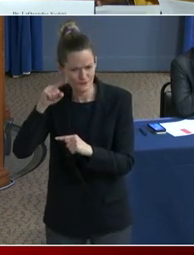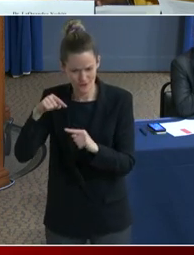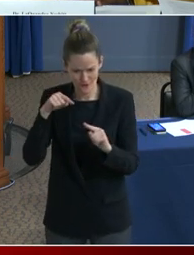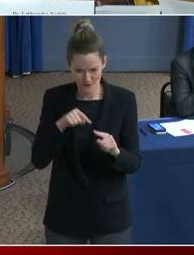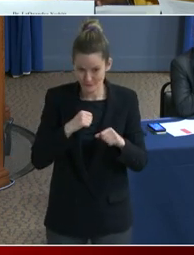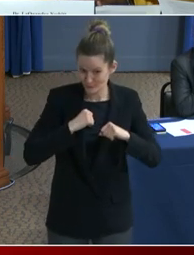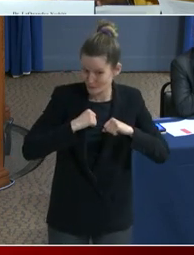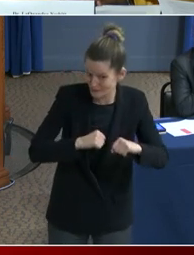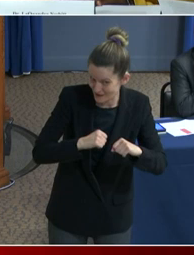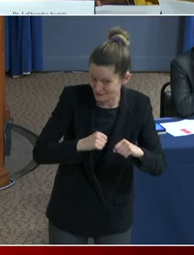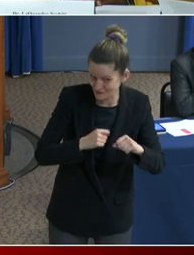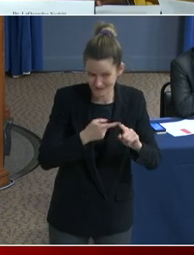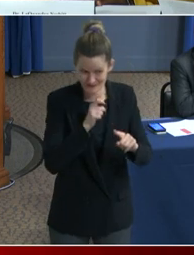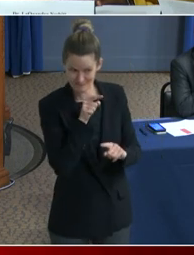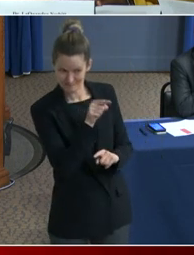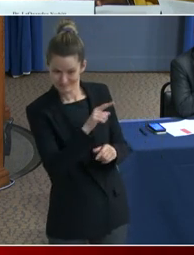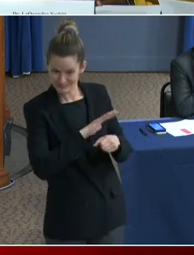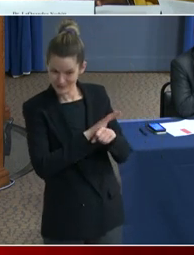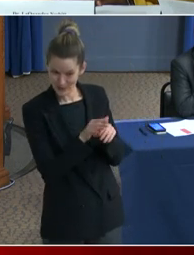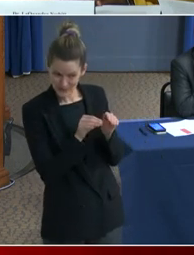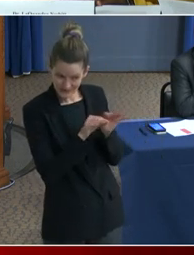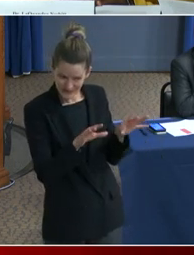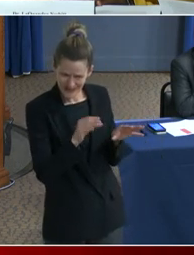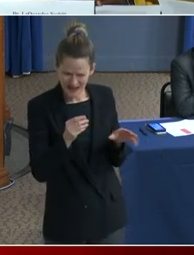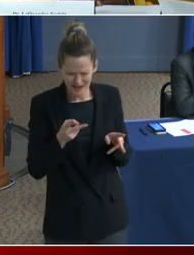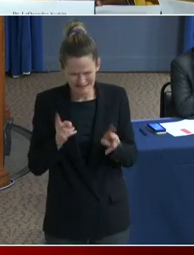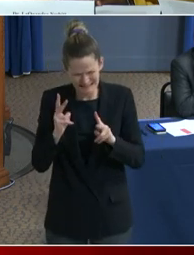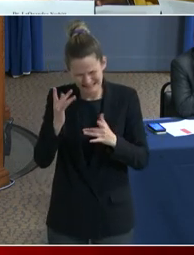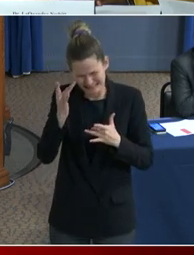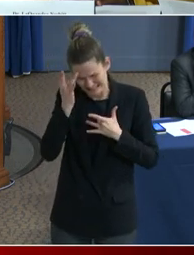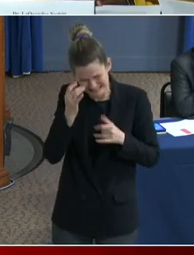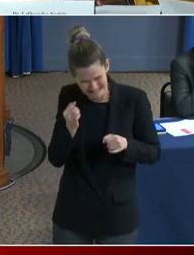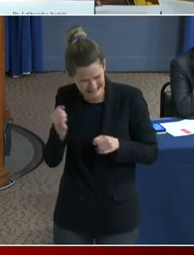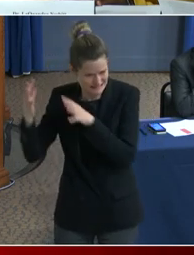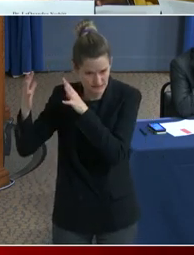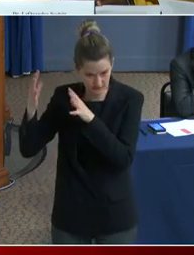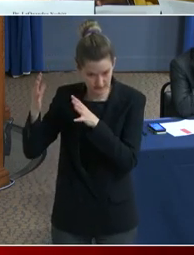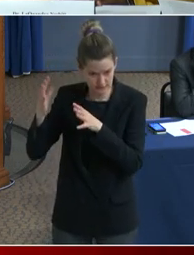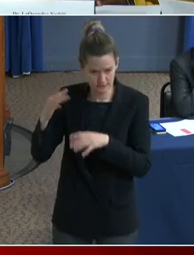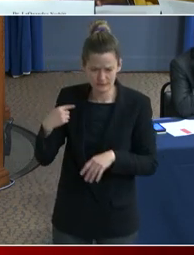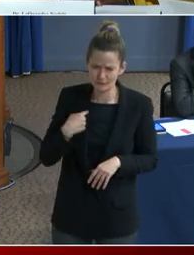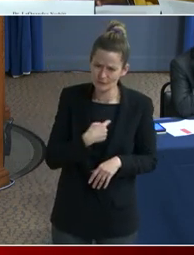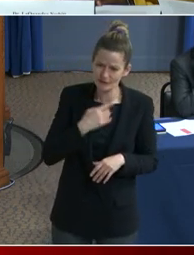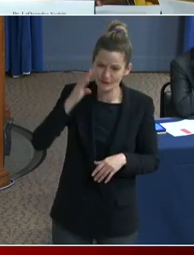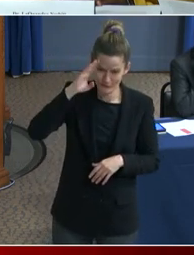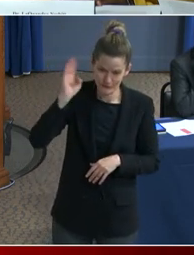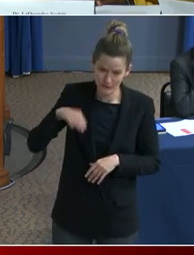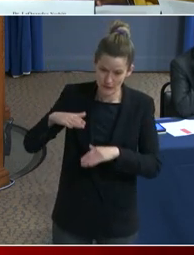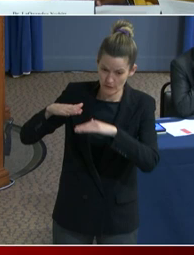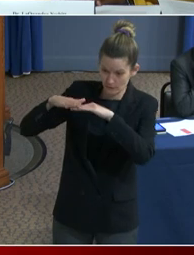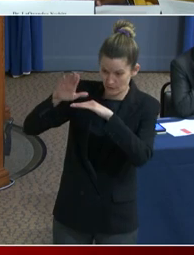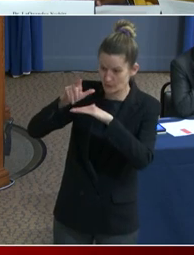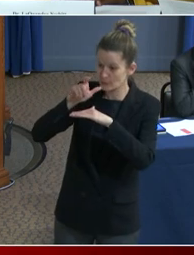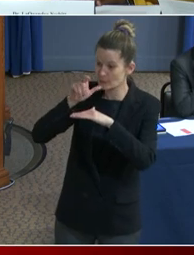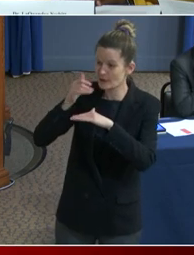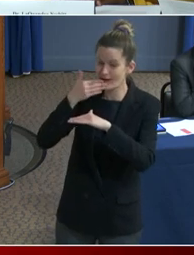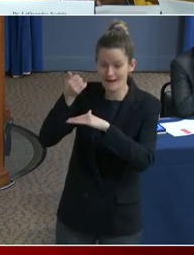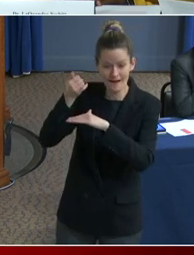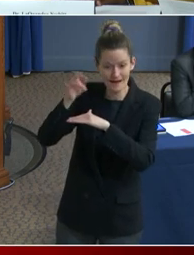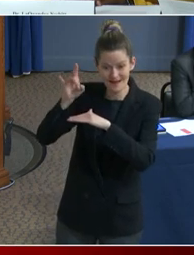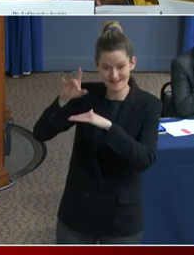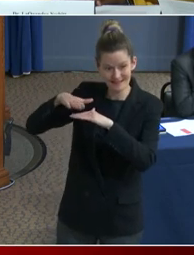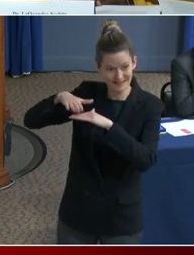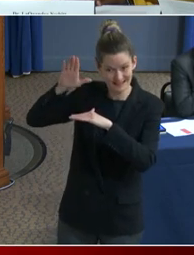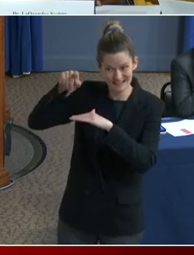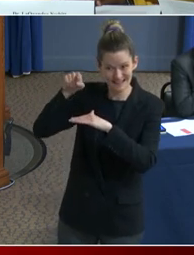COVID-19 infection, severe illness, and hospitalization. We know that people over the age of 18 should get